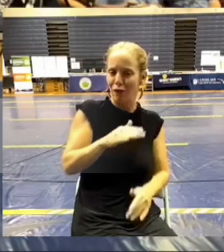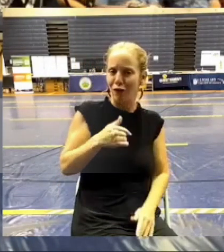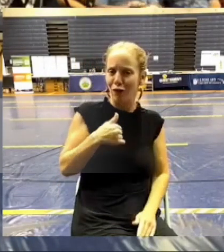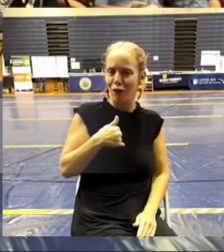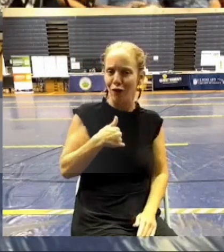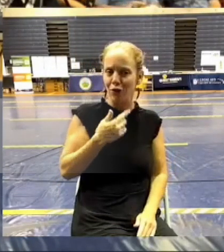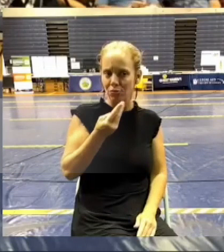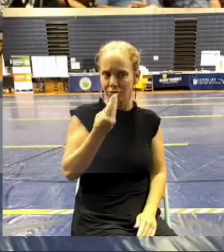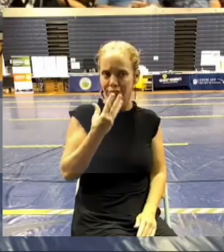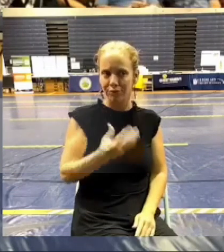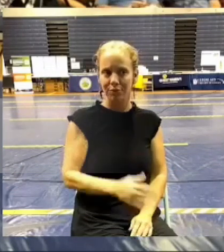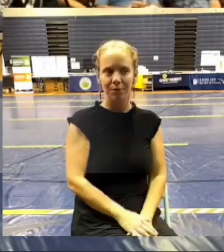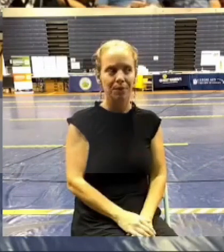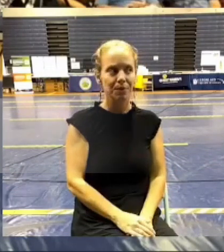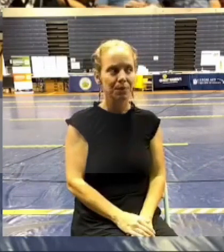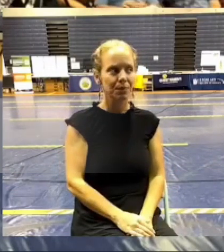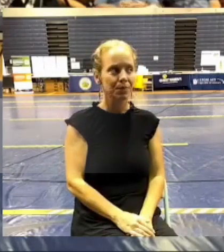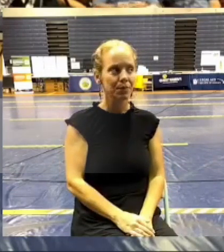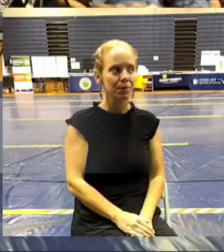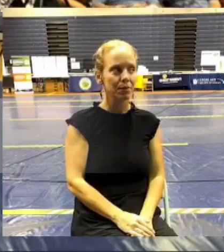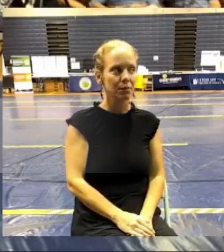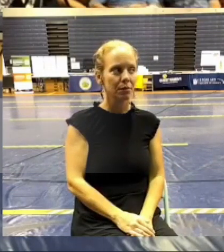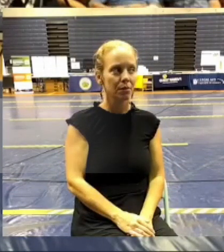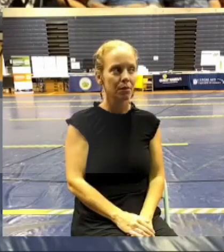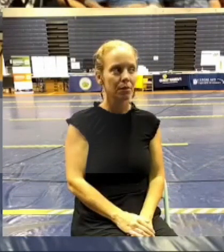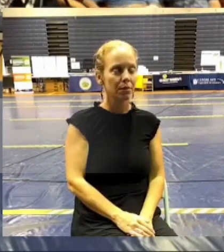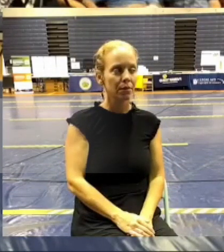said that